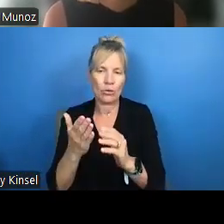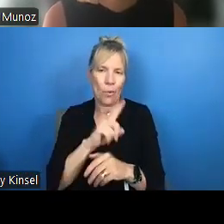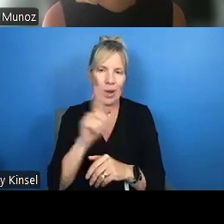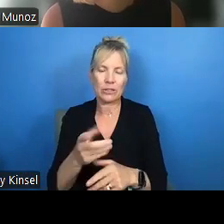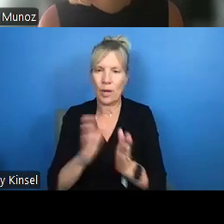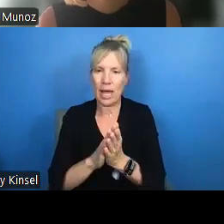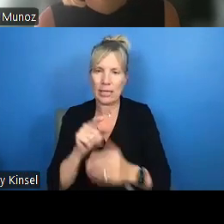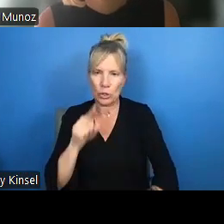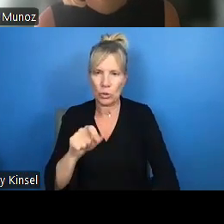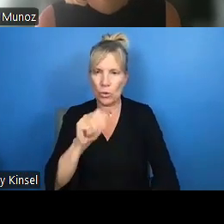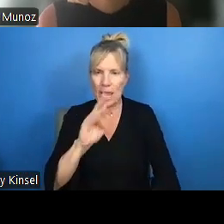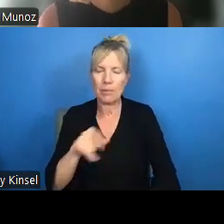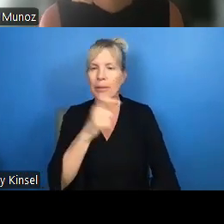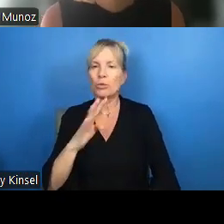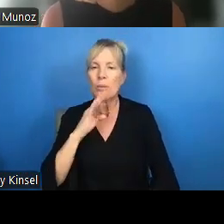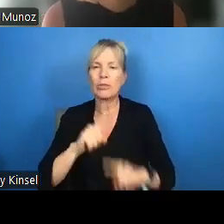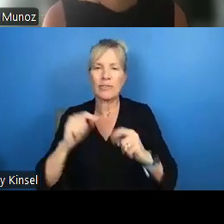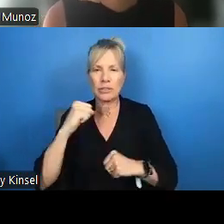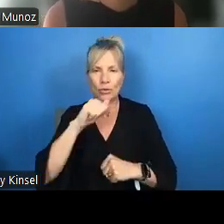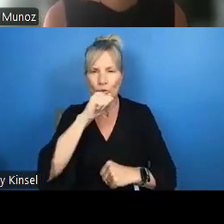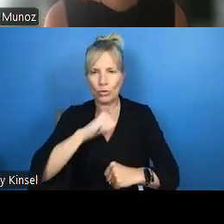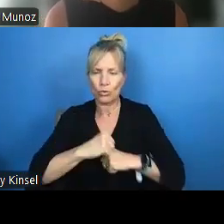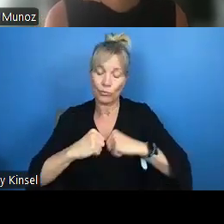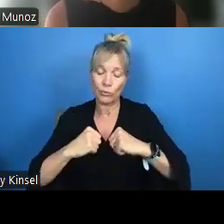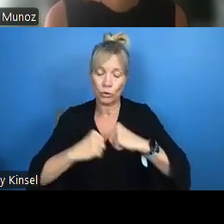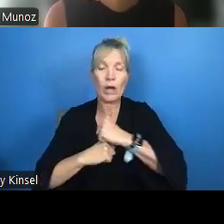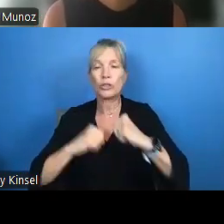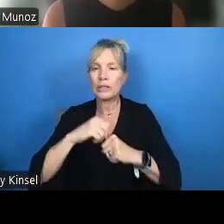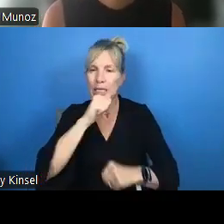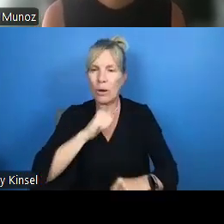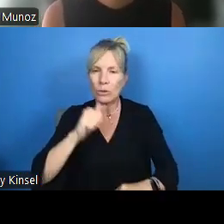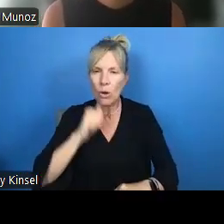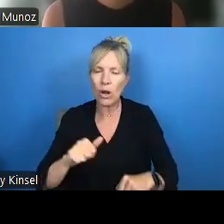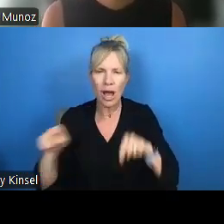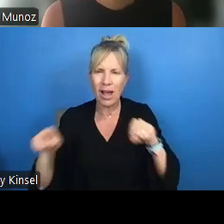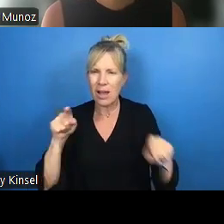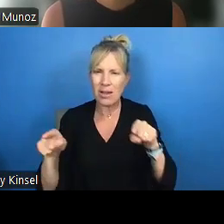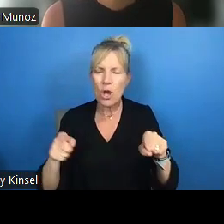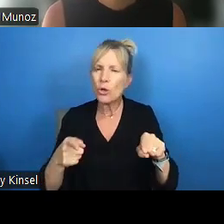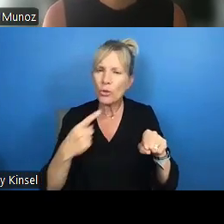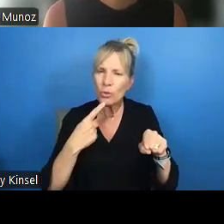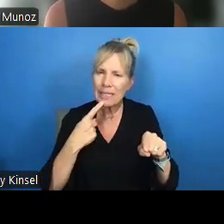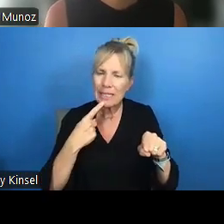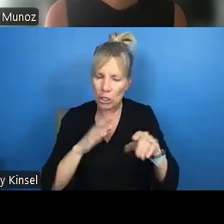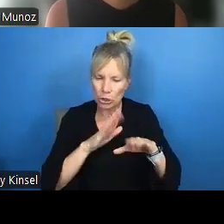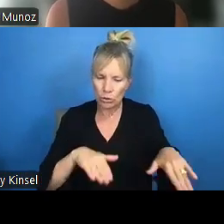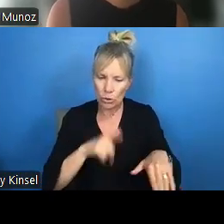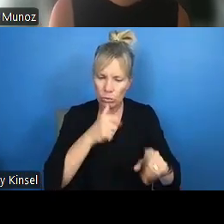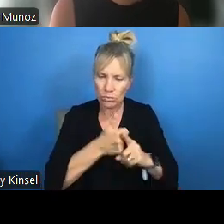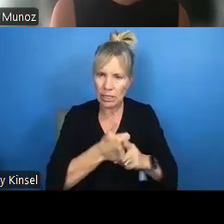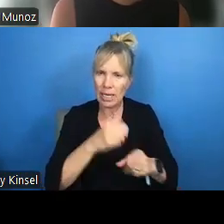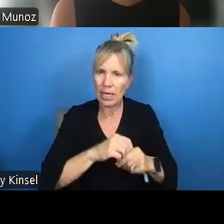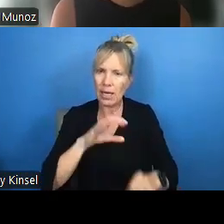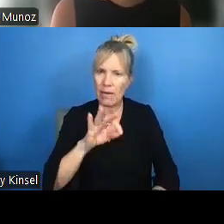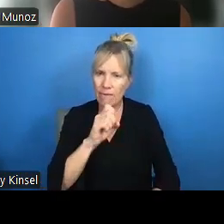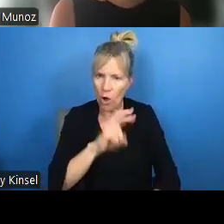structure differences you've talked about in Arizona, about how children who are in